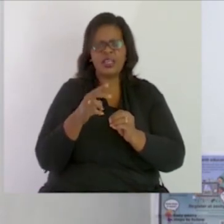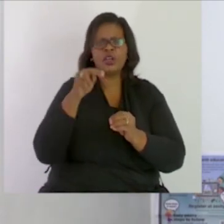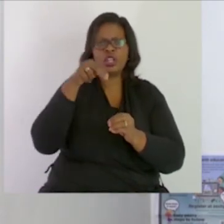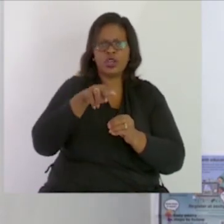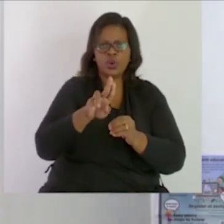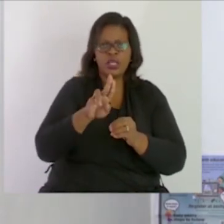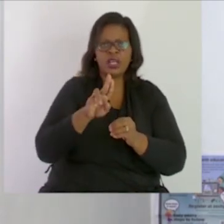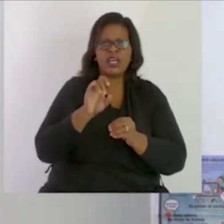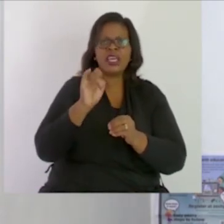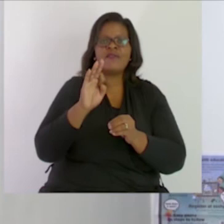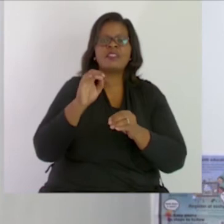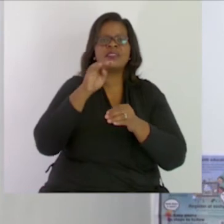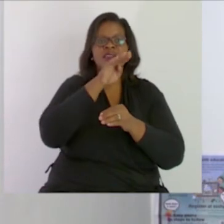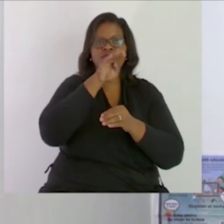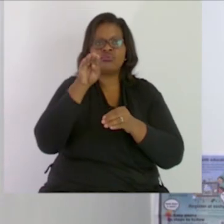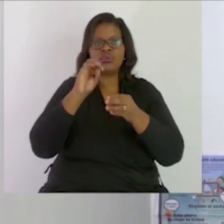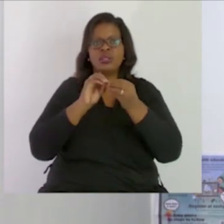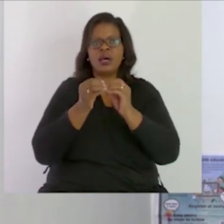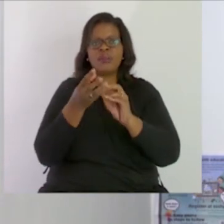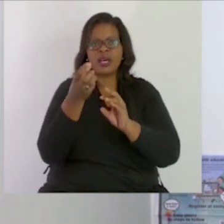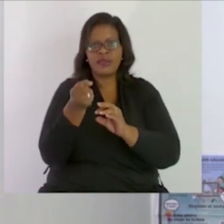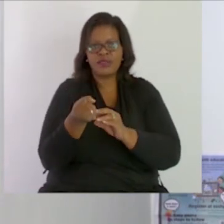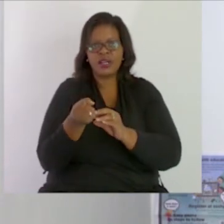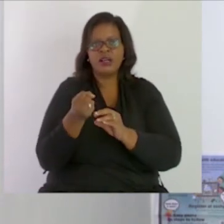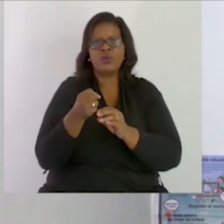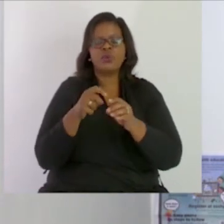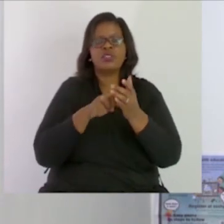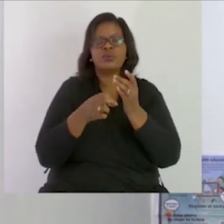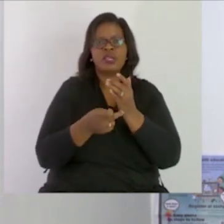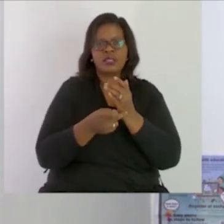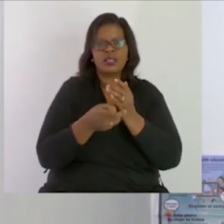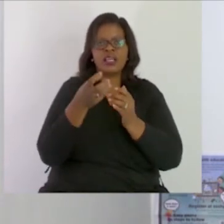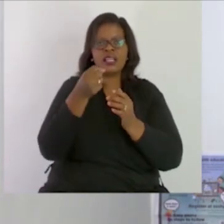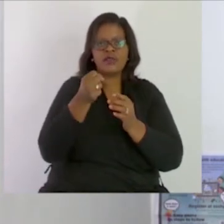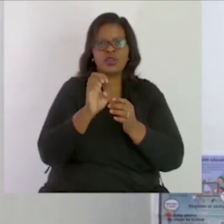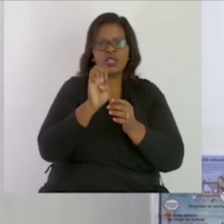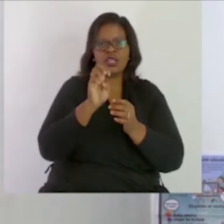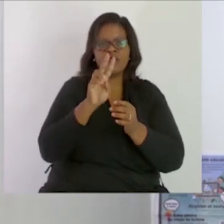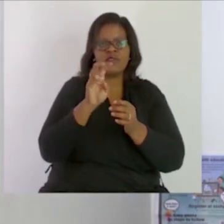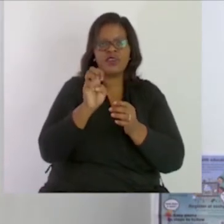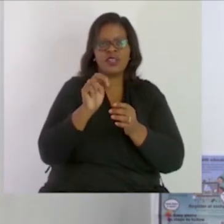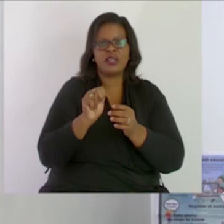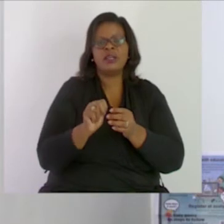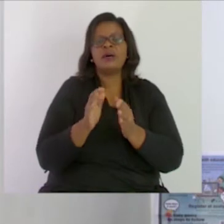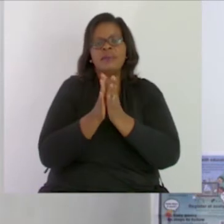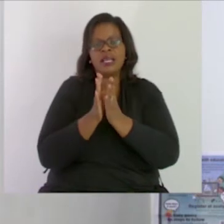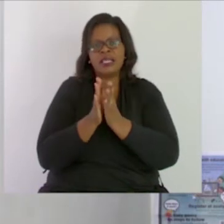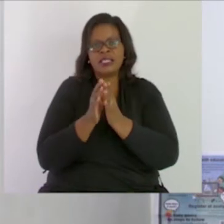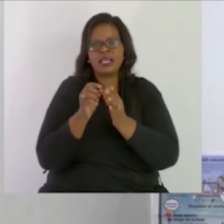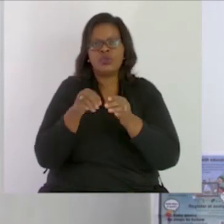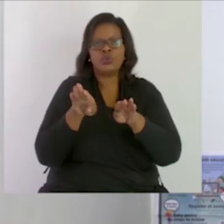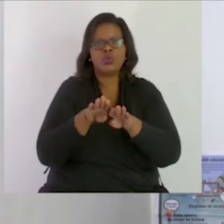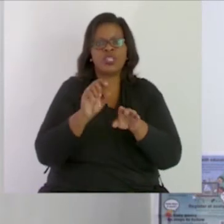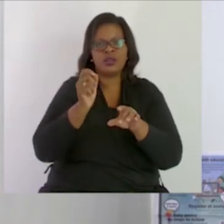these numbers, it means that number is an even number. Chanel, can you come and help us to identify